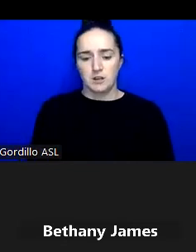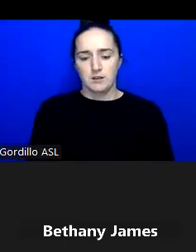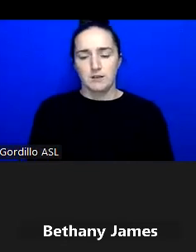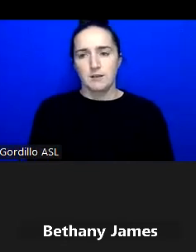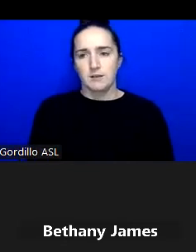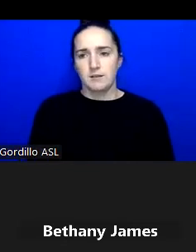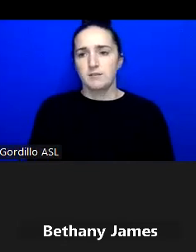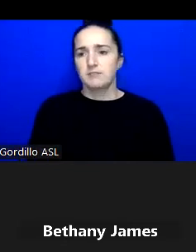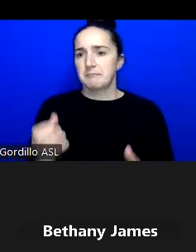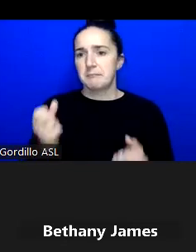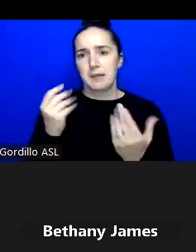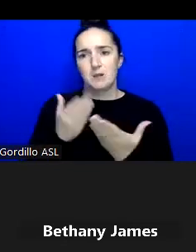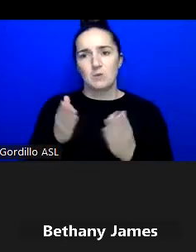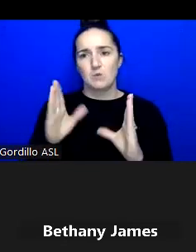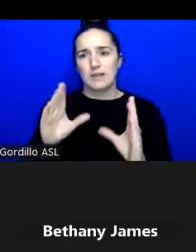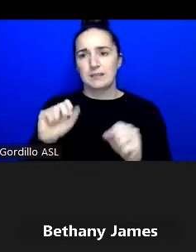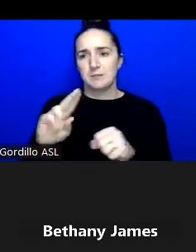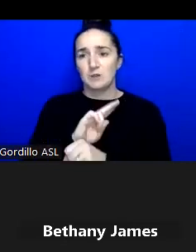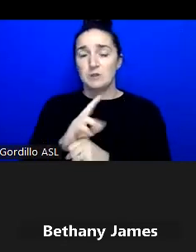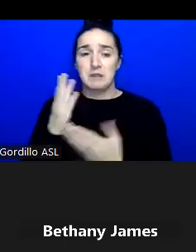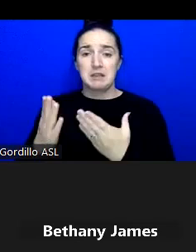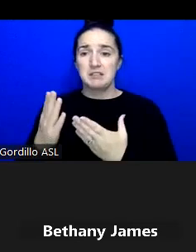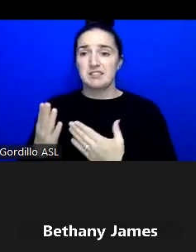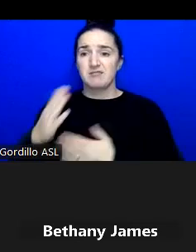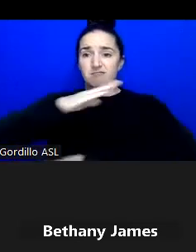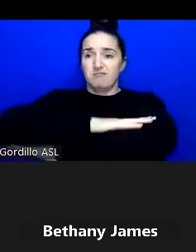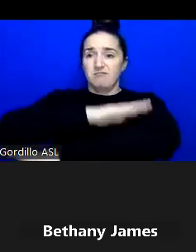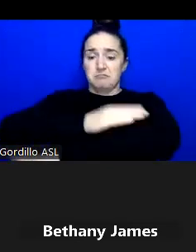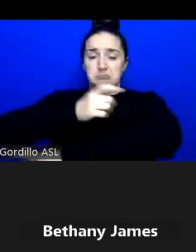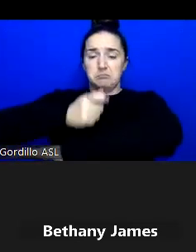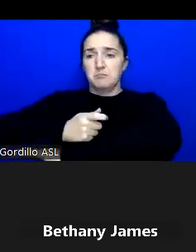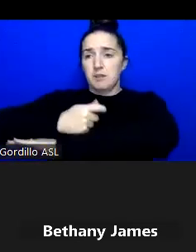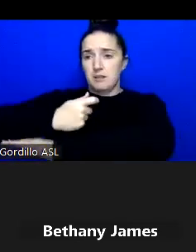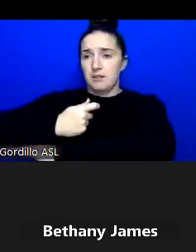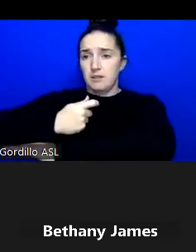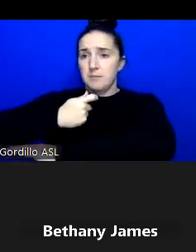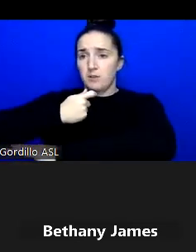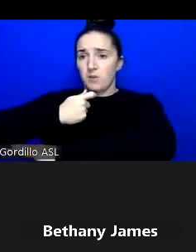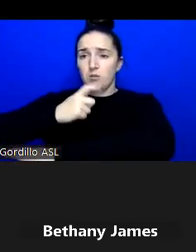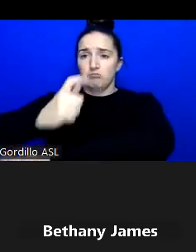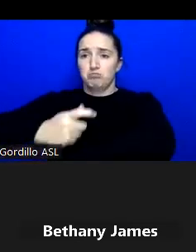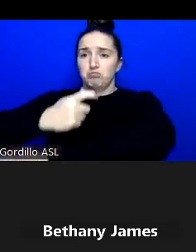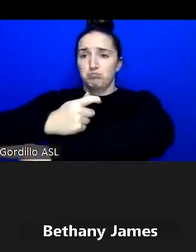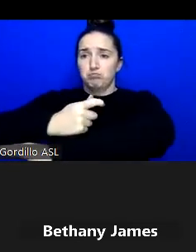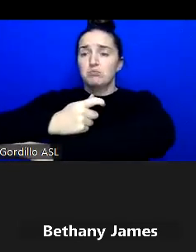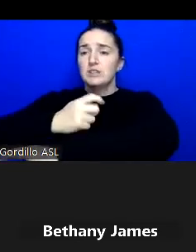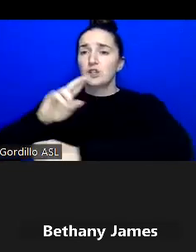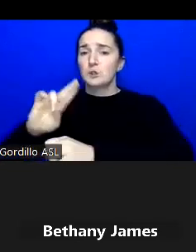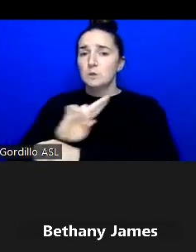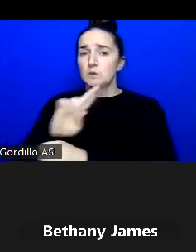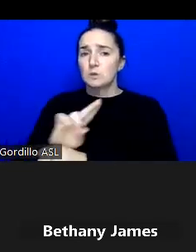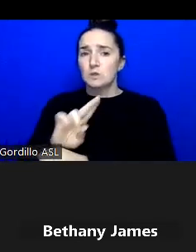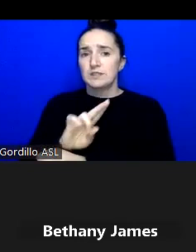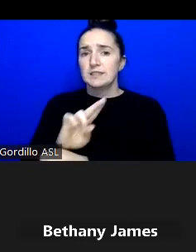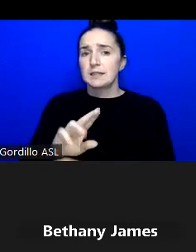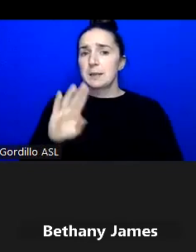utilized, but one might be a tabletop microphone. So they can put that microphone in the center of the table. It utilizes beamforming technology, so you can turn